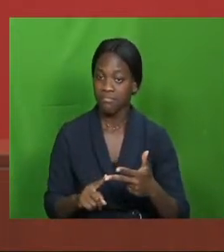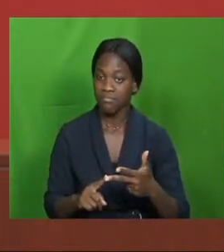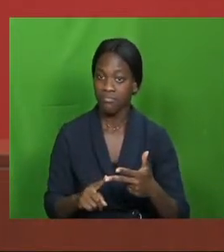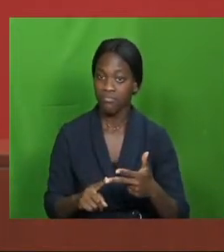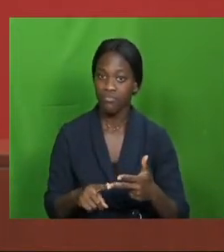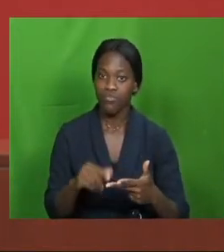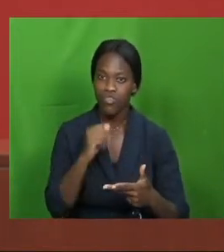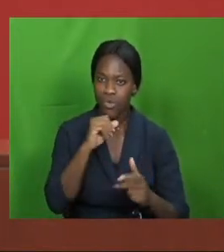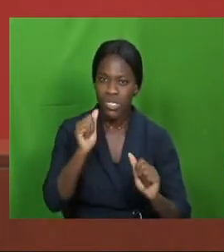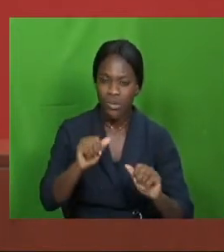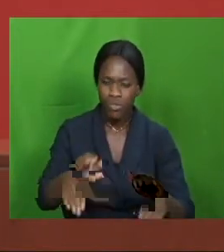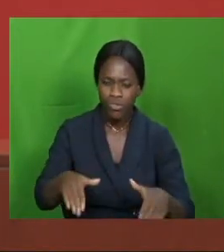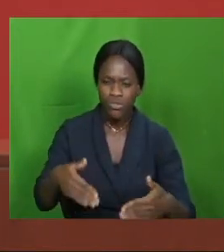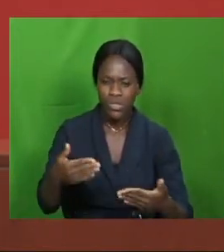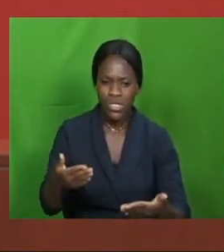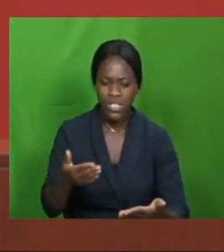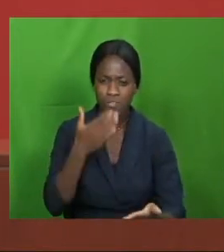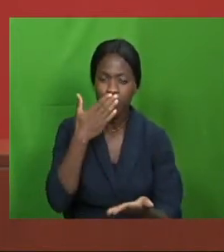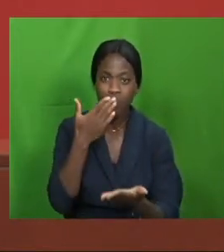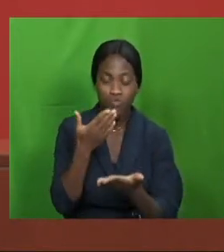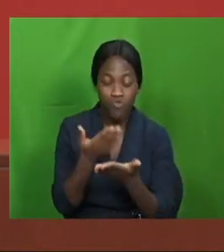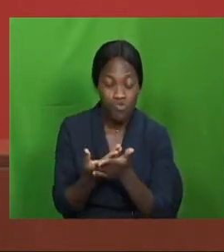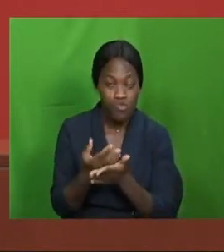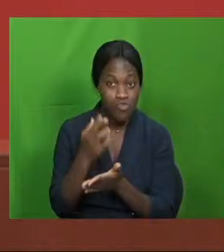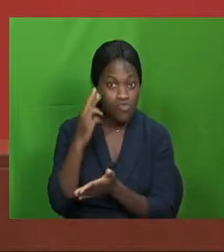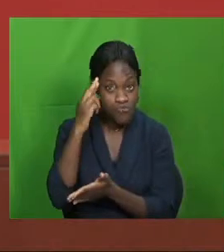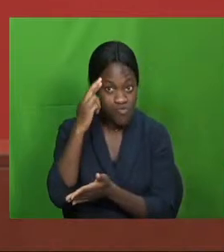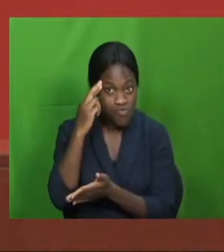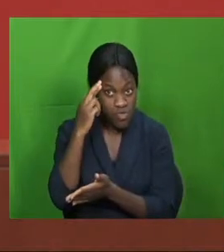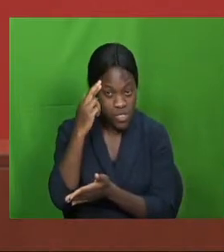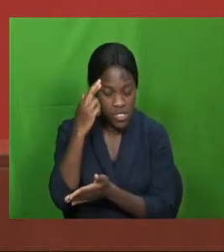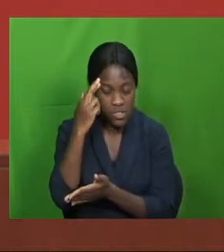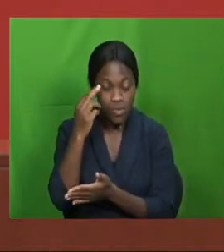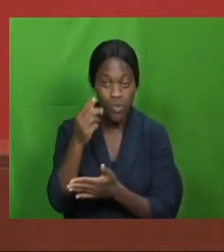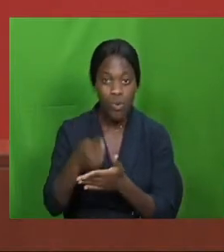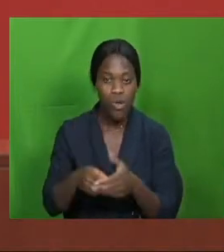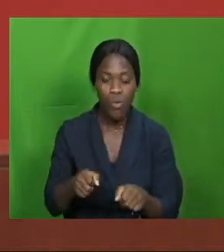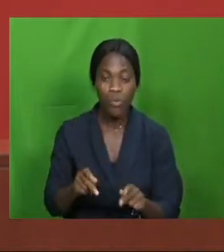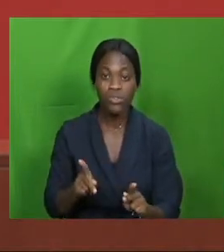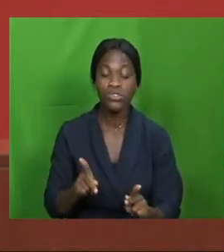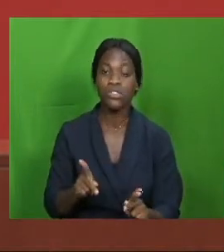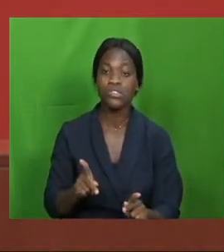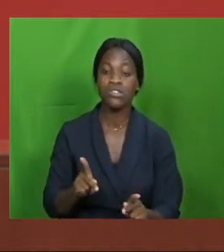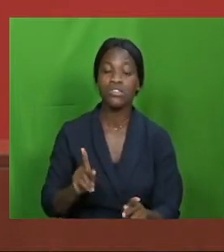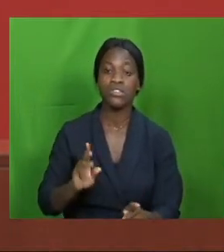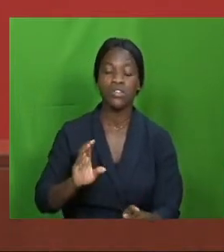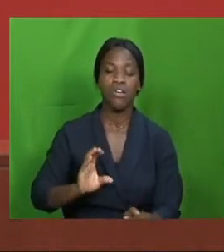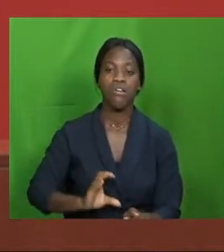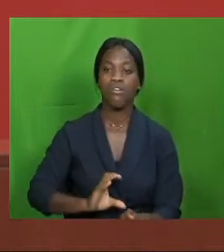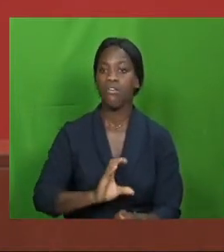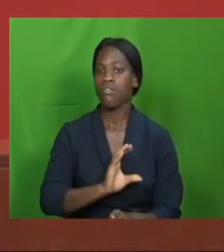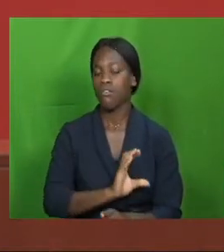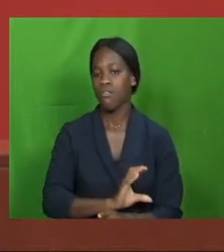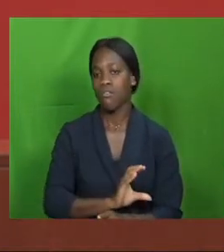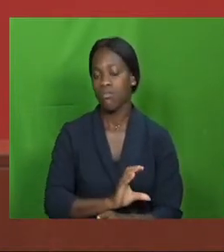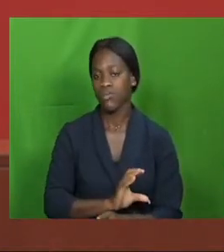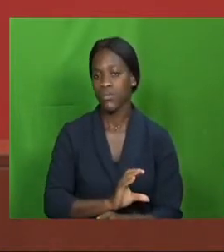inability to provide a reasonable explanation to the Parliamentary Committee on Privileges.